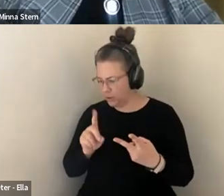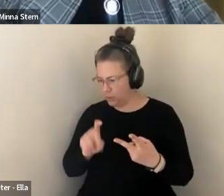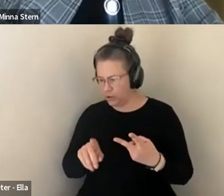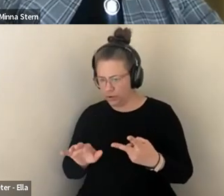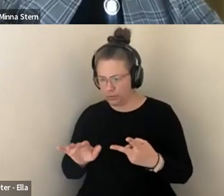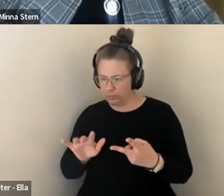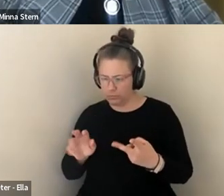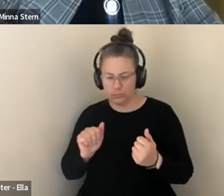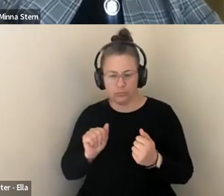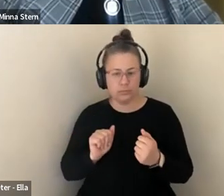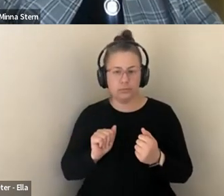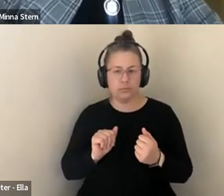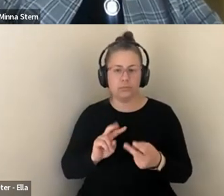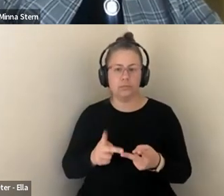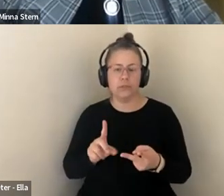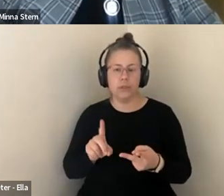says that,